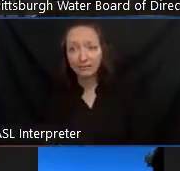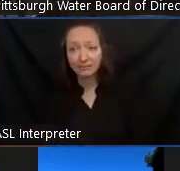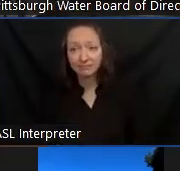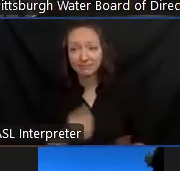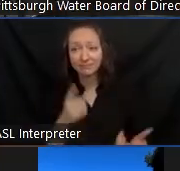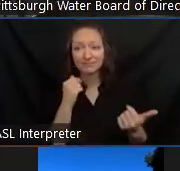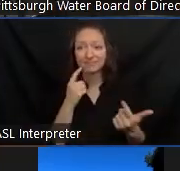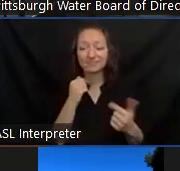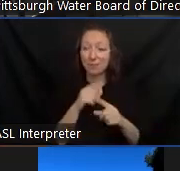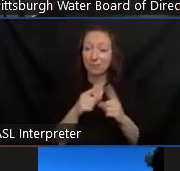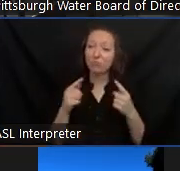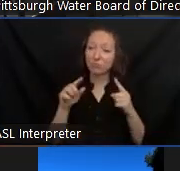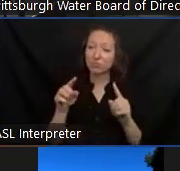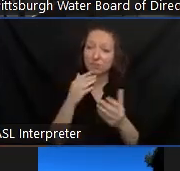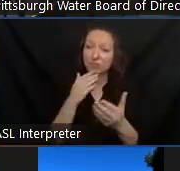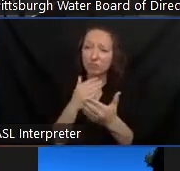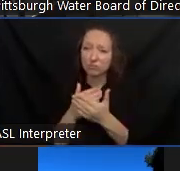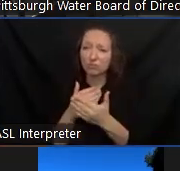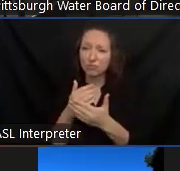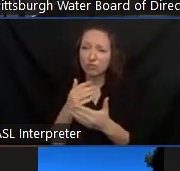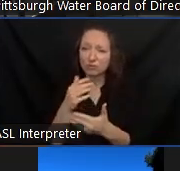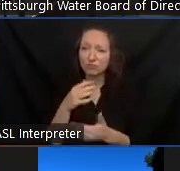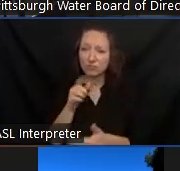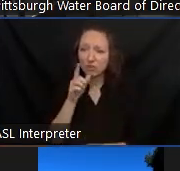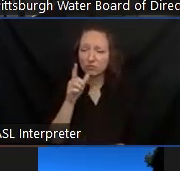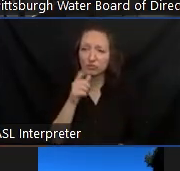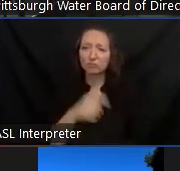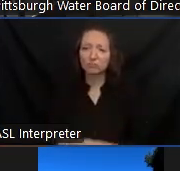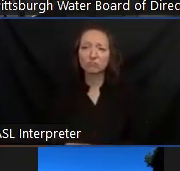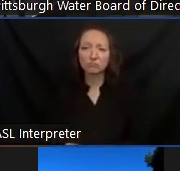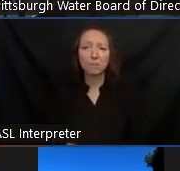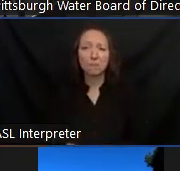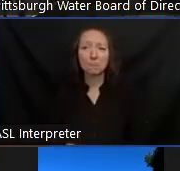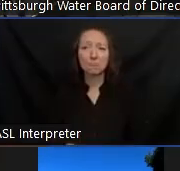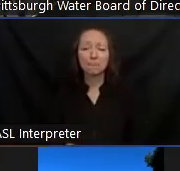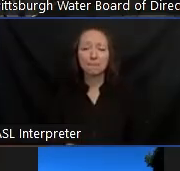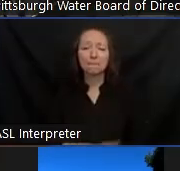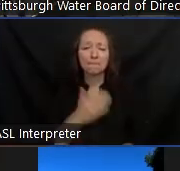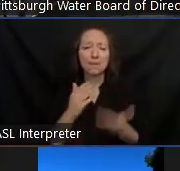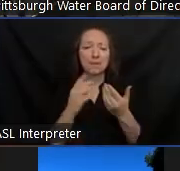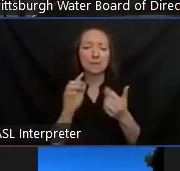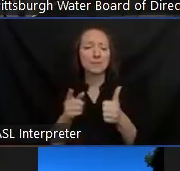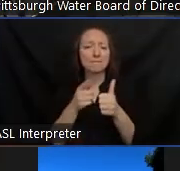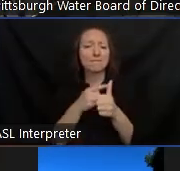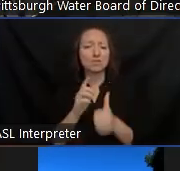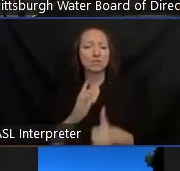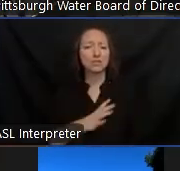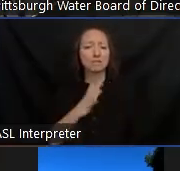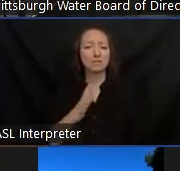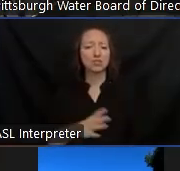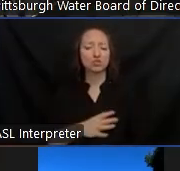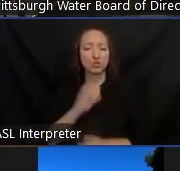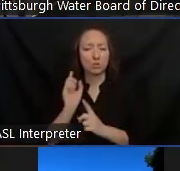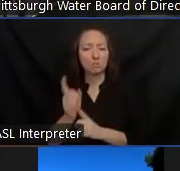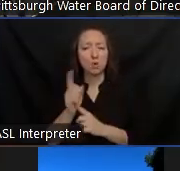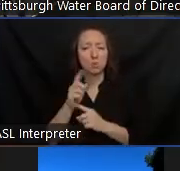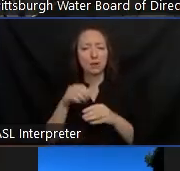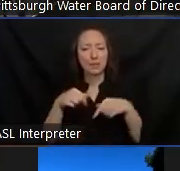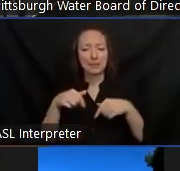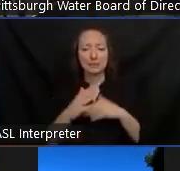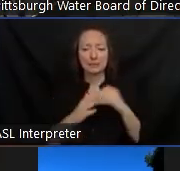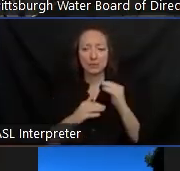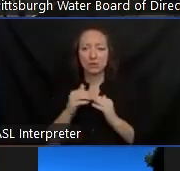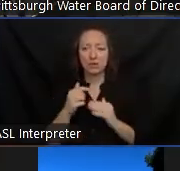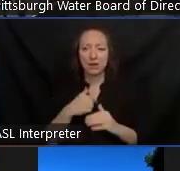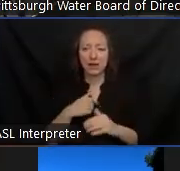but it was still a good lunch. The first probably official moment I had in this building was sitting in